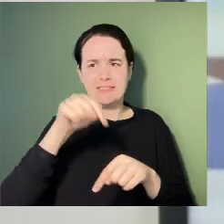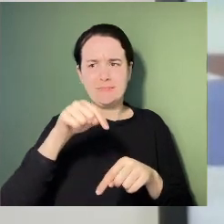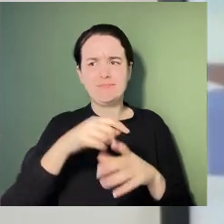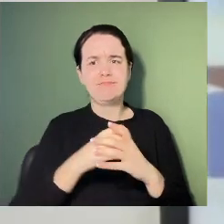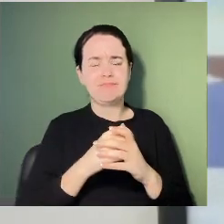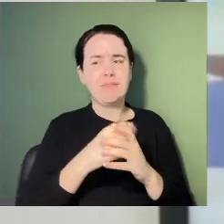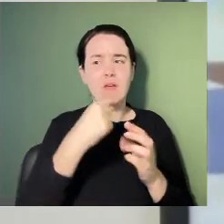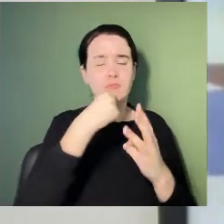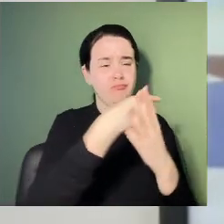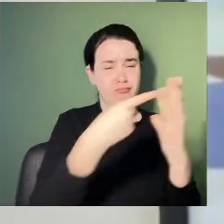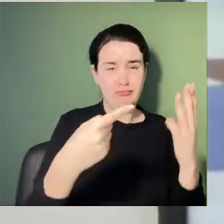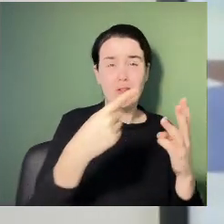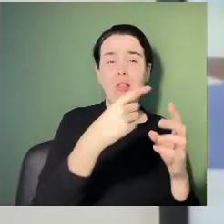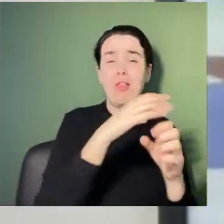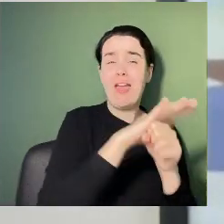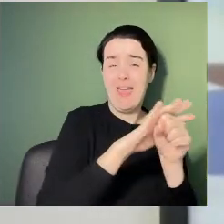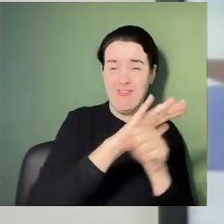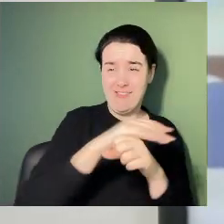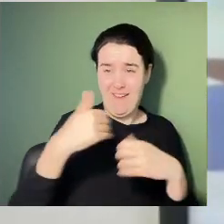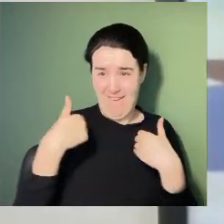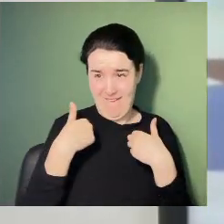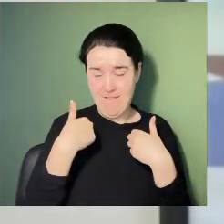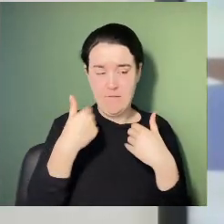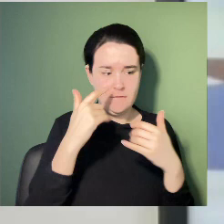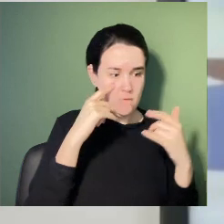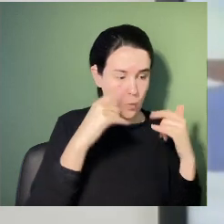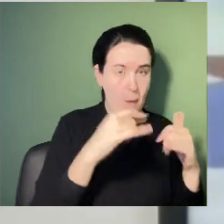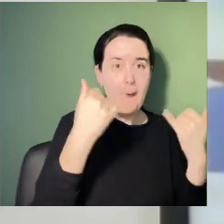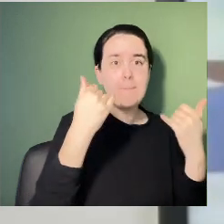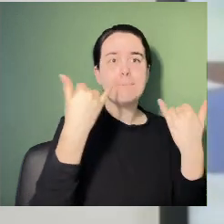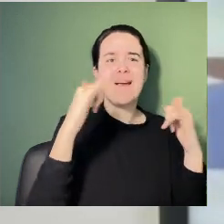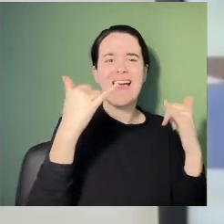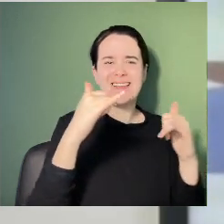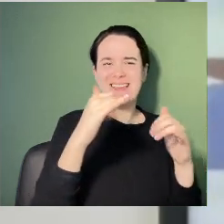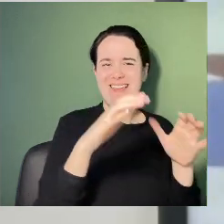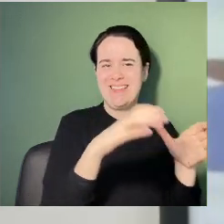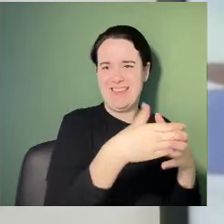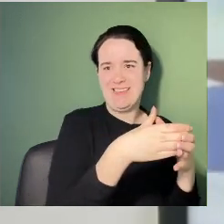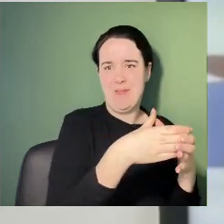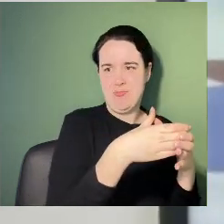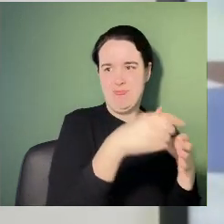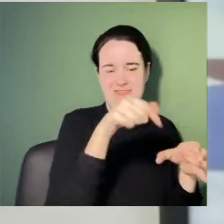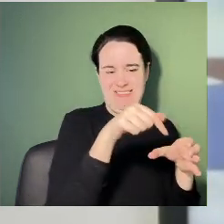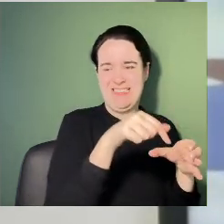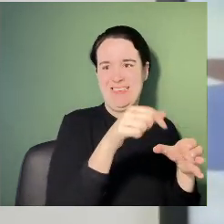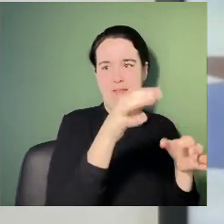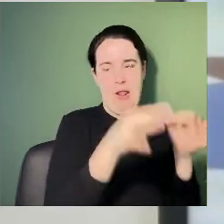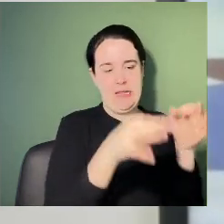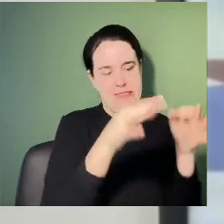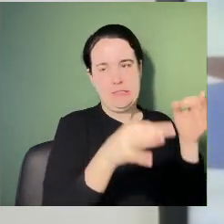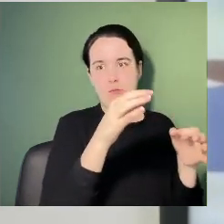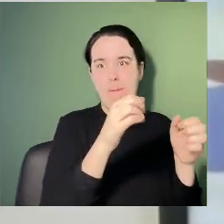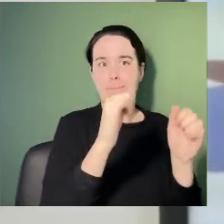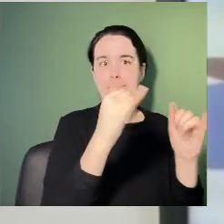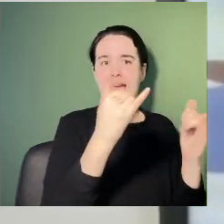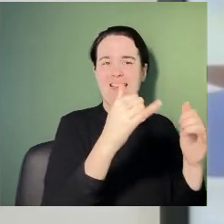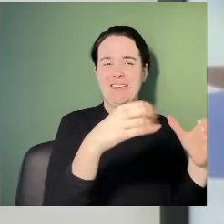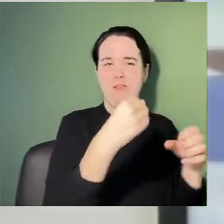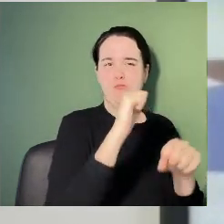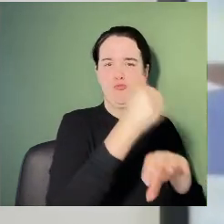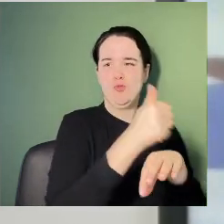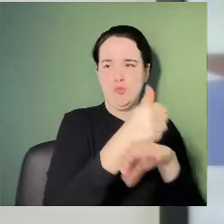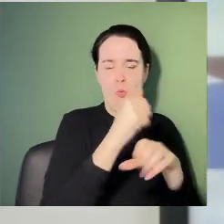thematic areas. What we call intra-party democracy, so how political parties or institutions